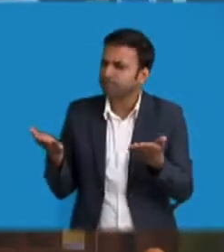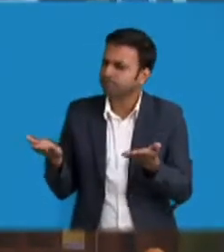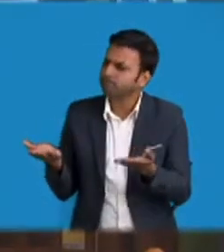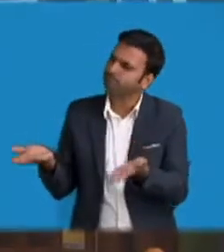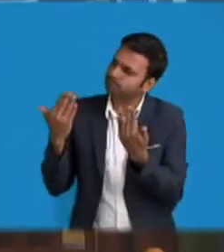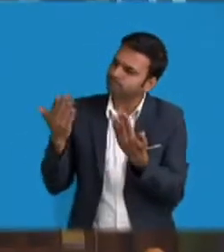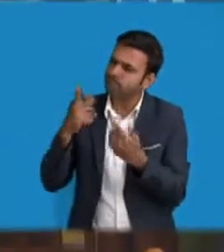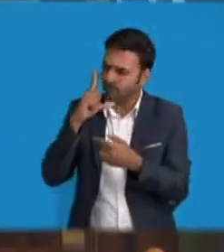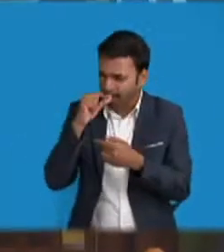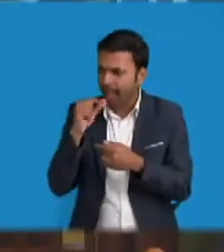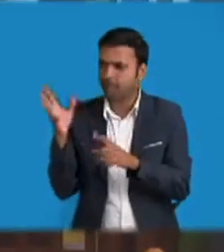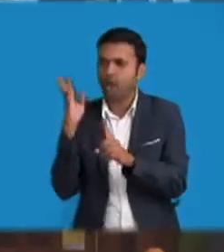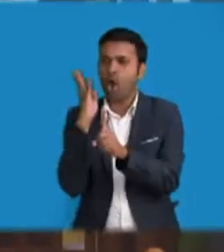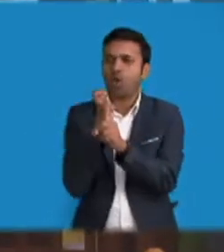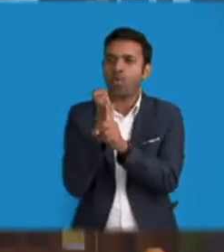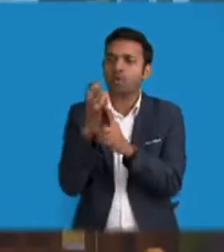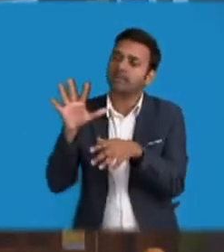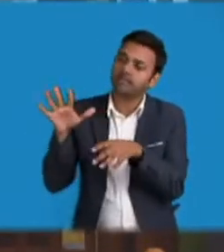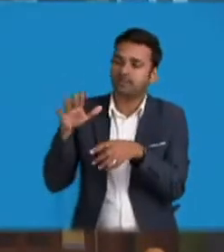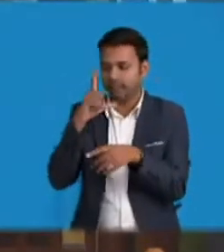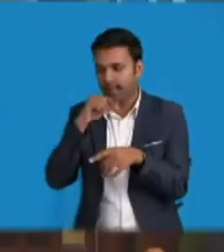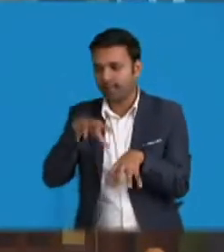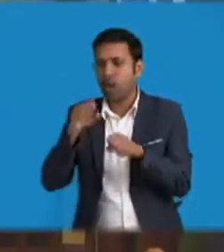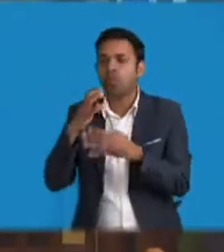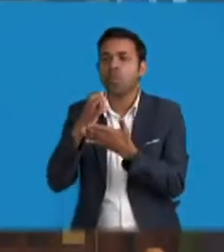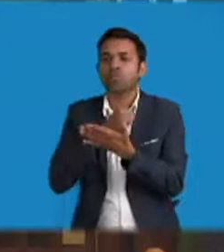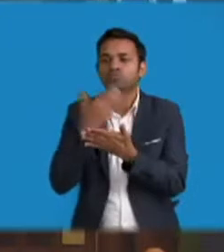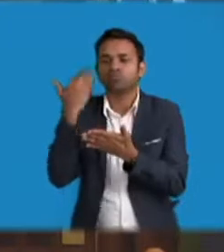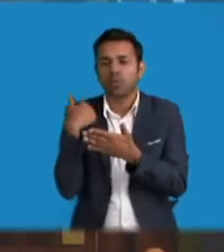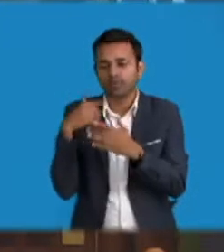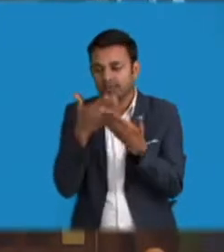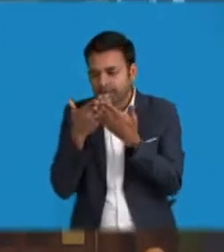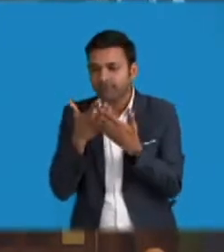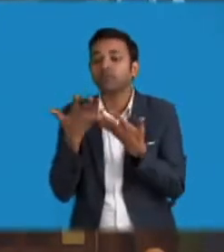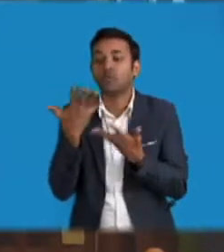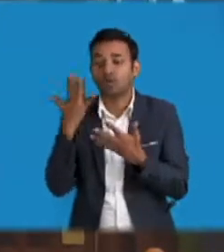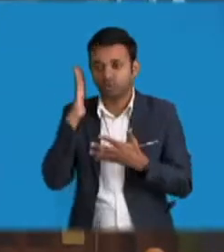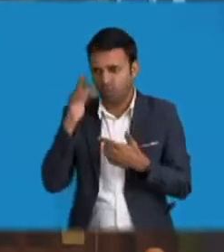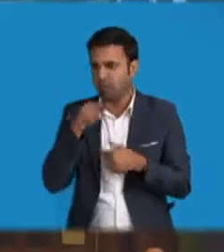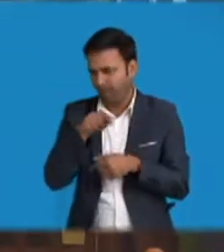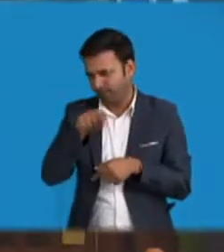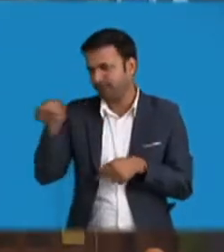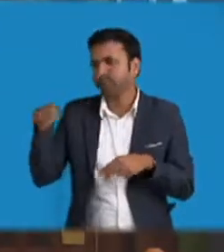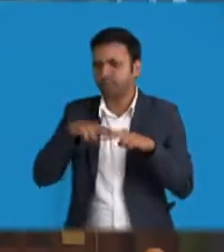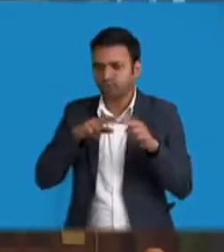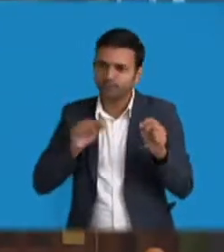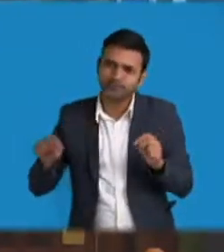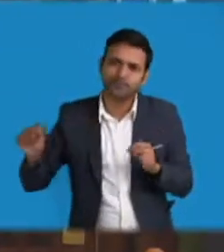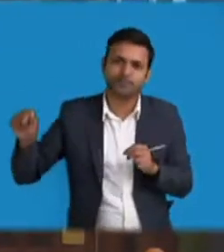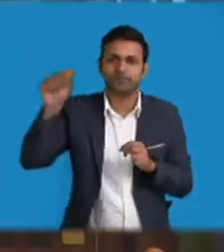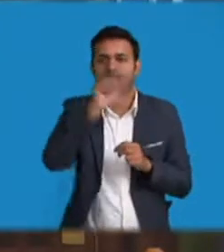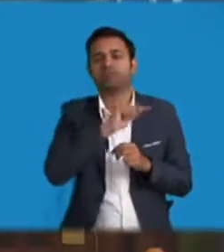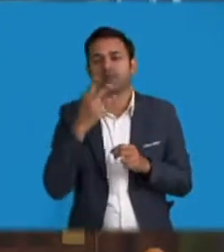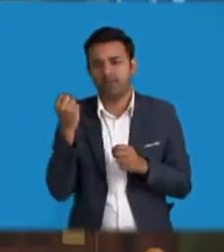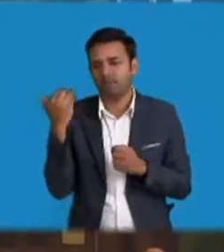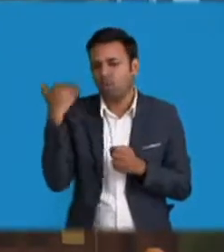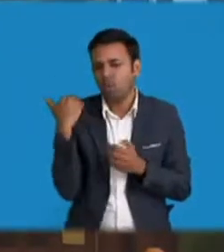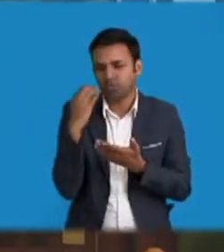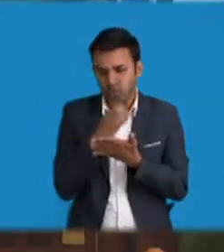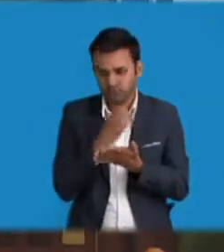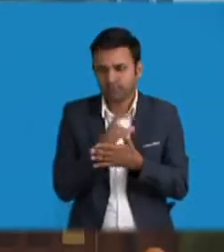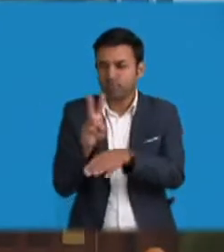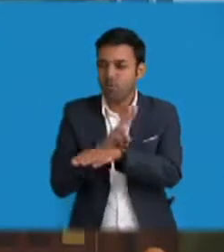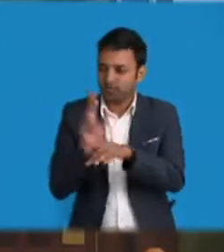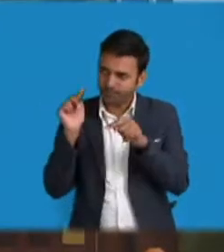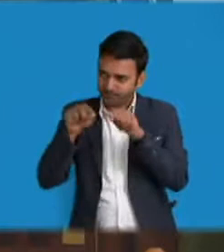campuses of our technical college that we have throughout Fiji. Madam Speaker, the short courses that we offer, which does not